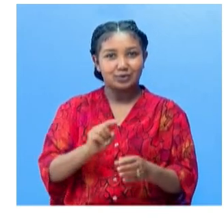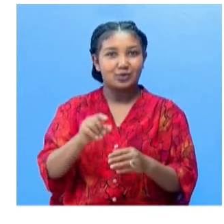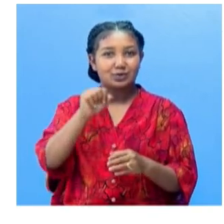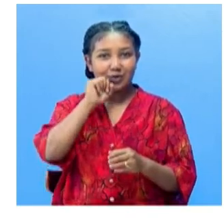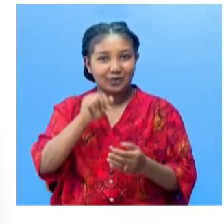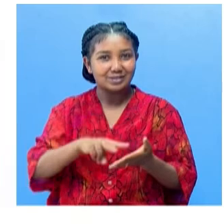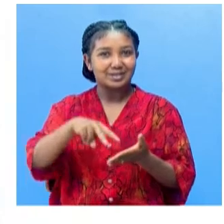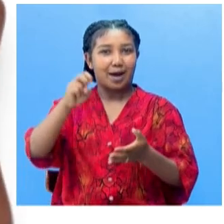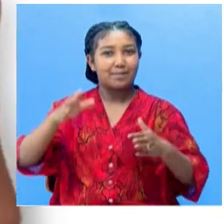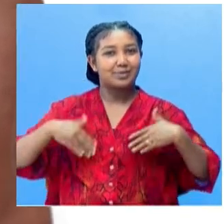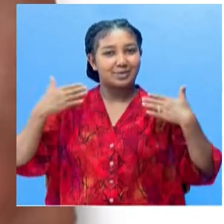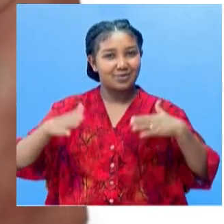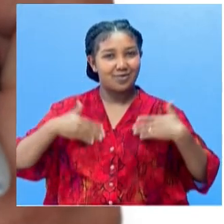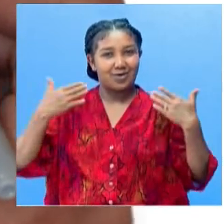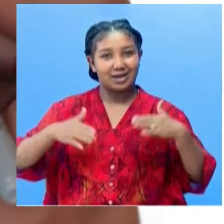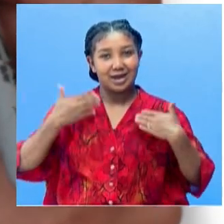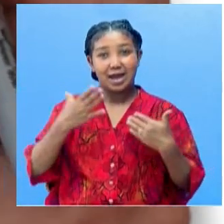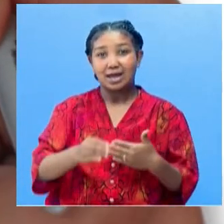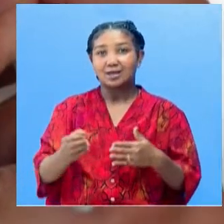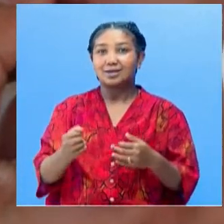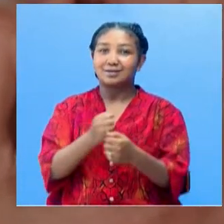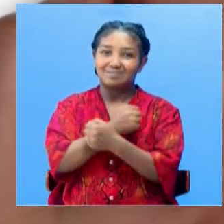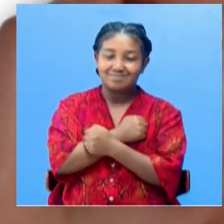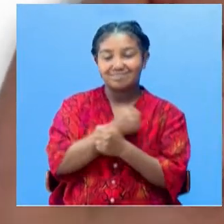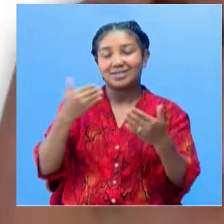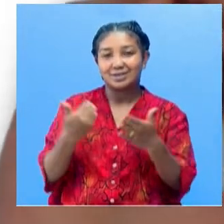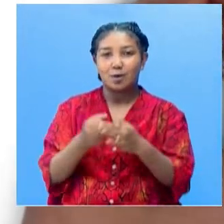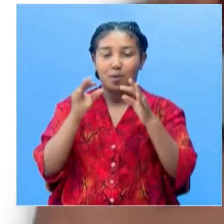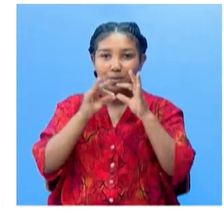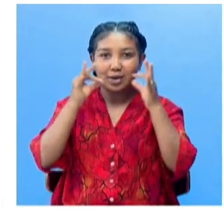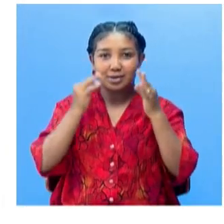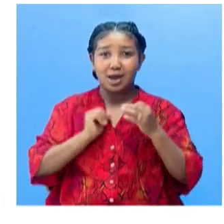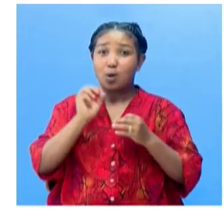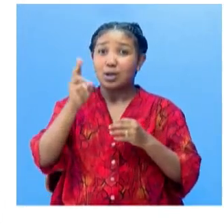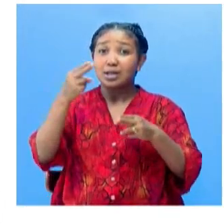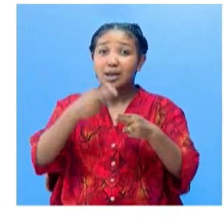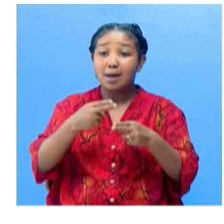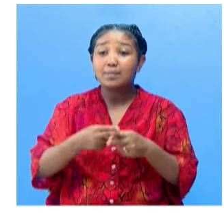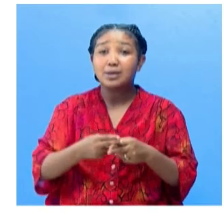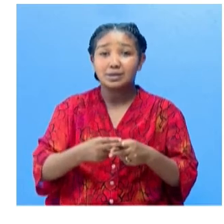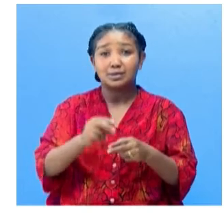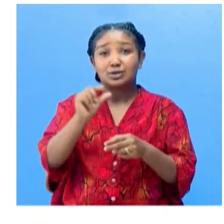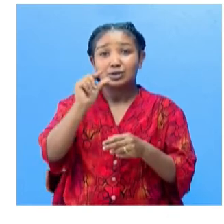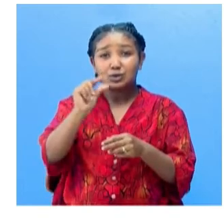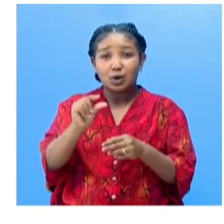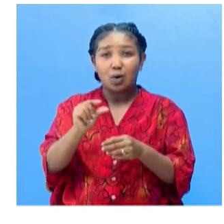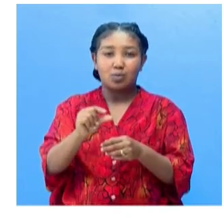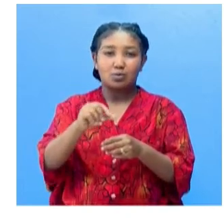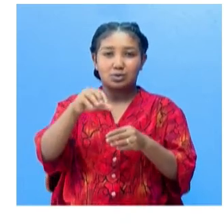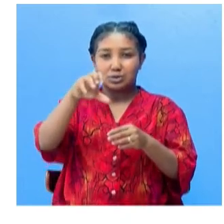Sophie jumped with joy and hugged her new pet. "I will name you Snowball," she